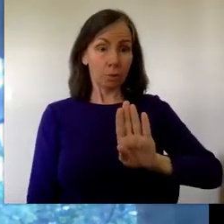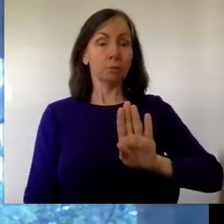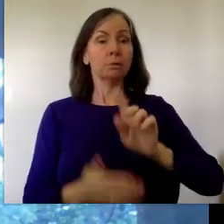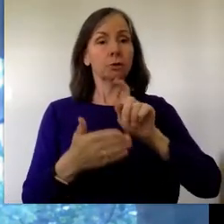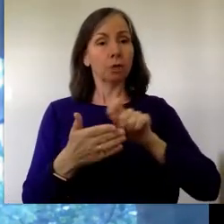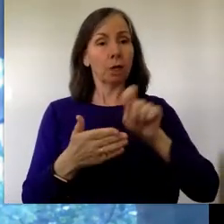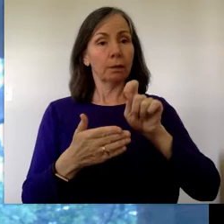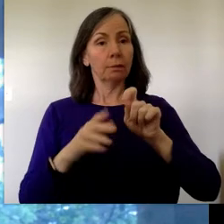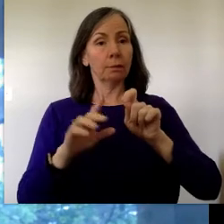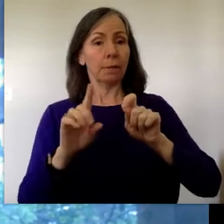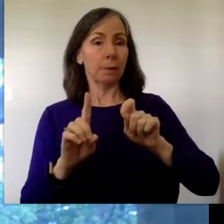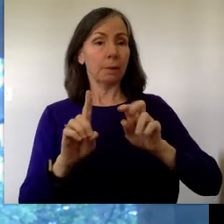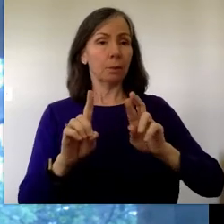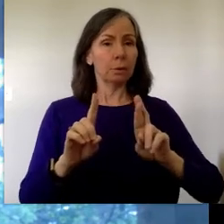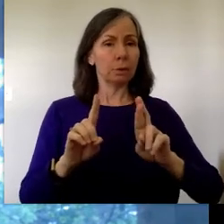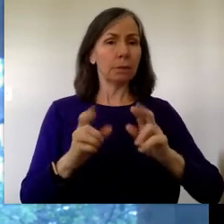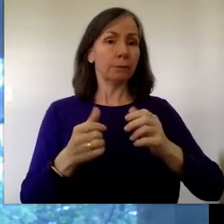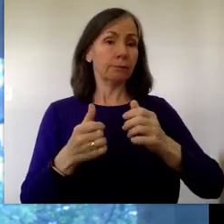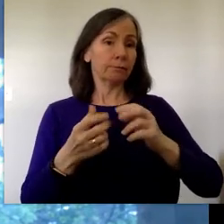Third